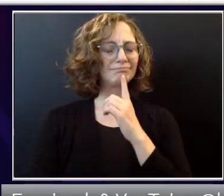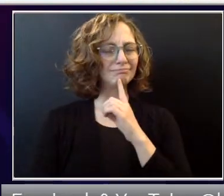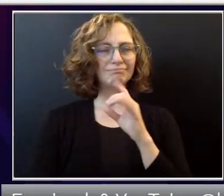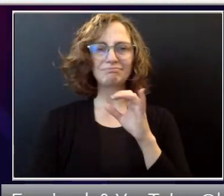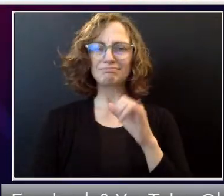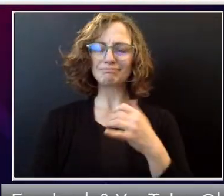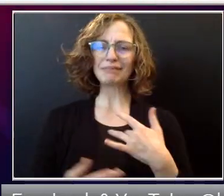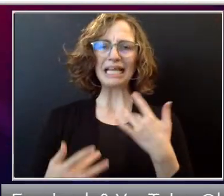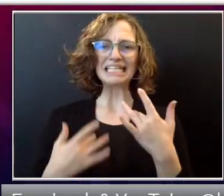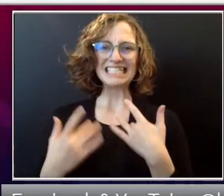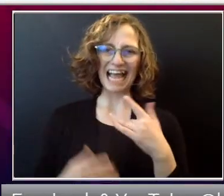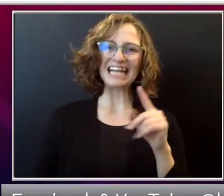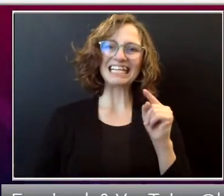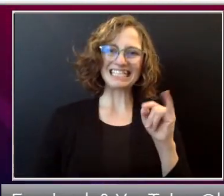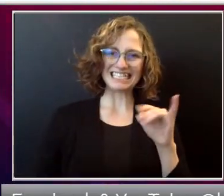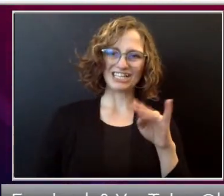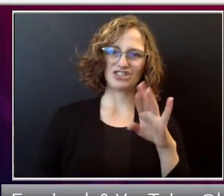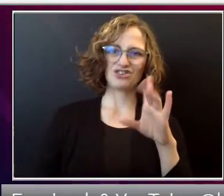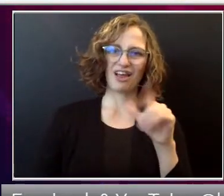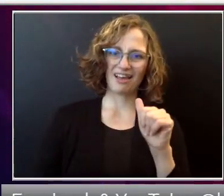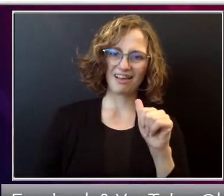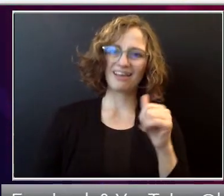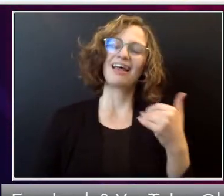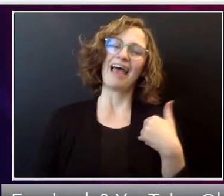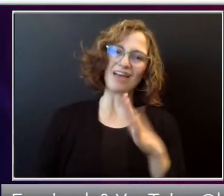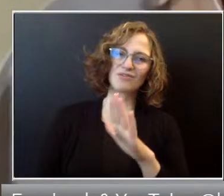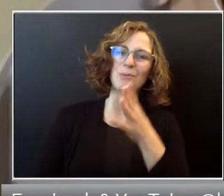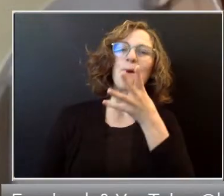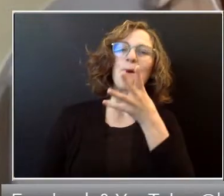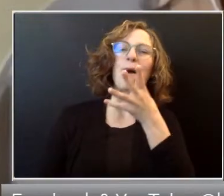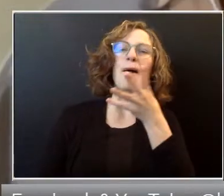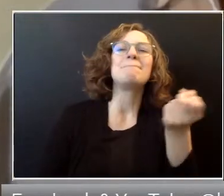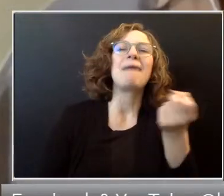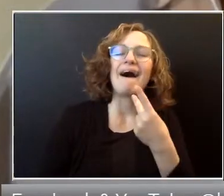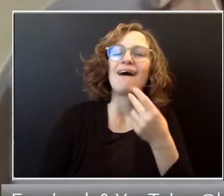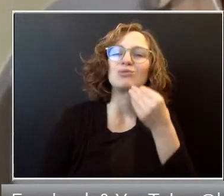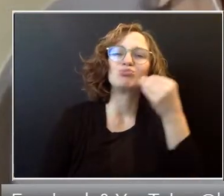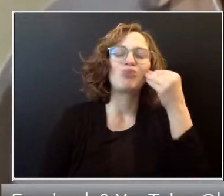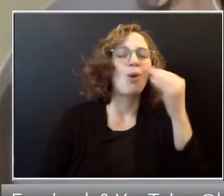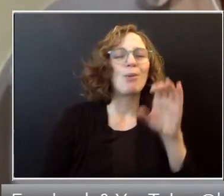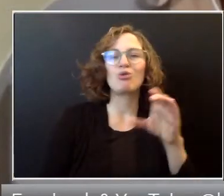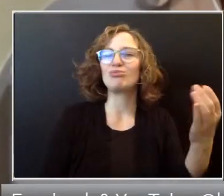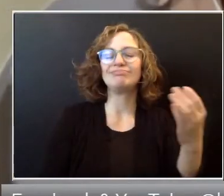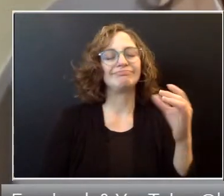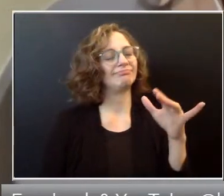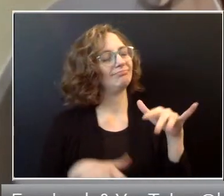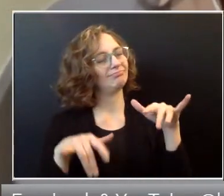mom back and just have her home on Christmas. It most definitely is.